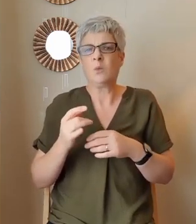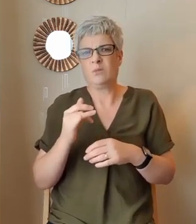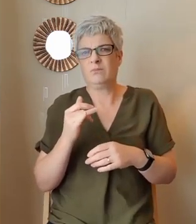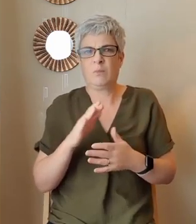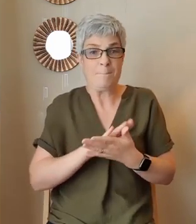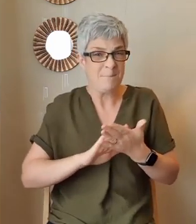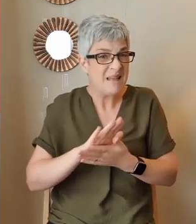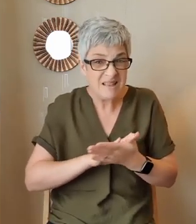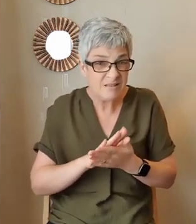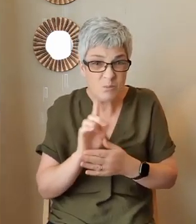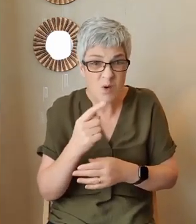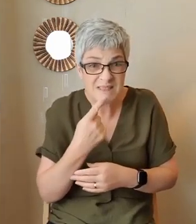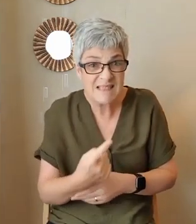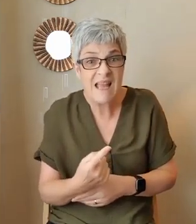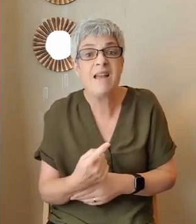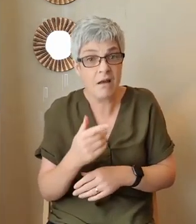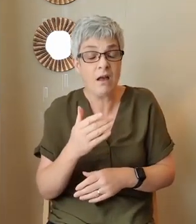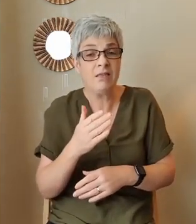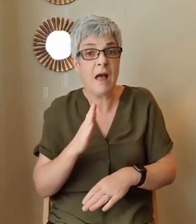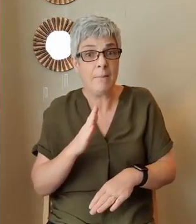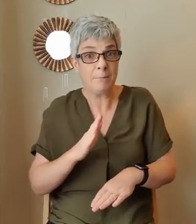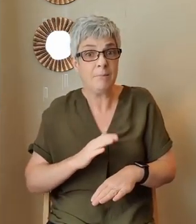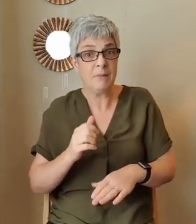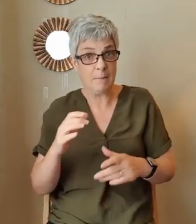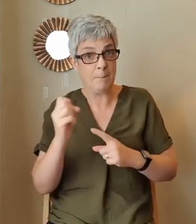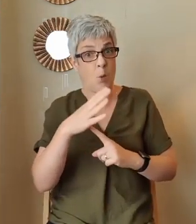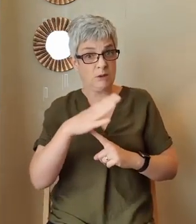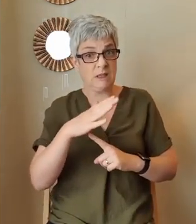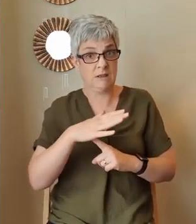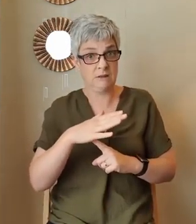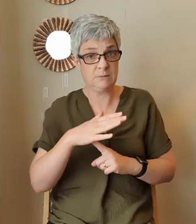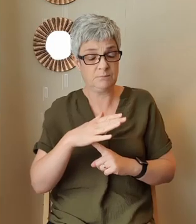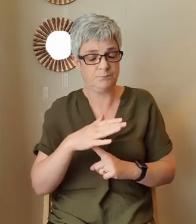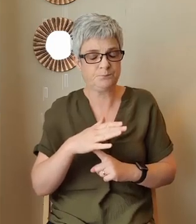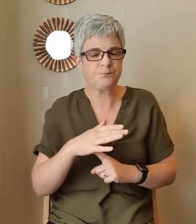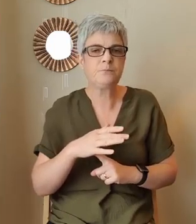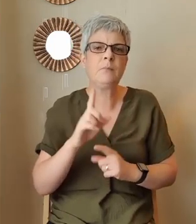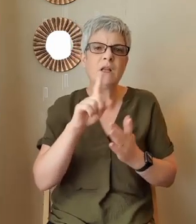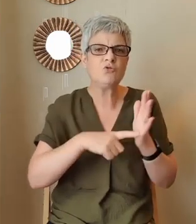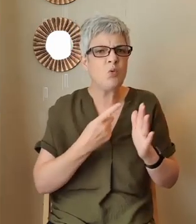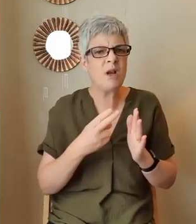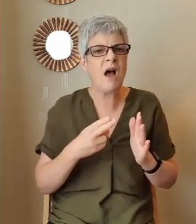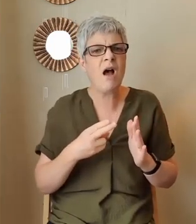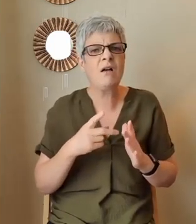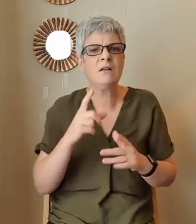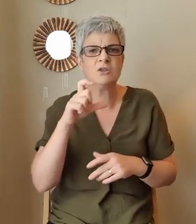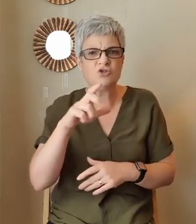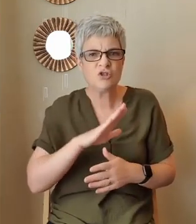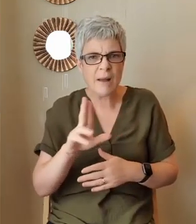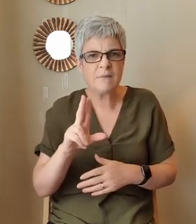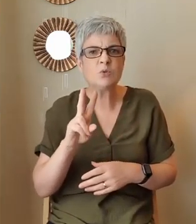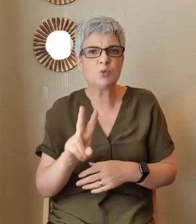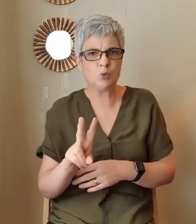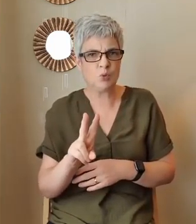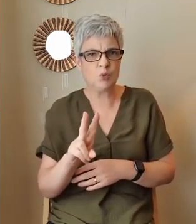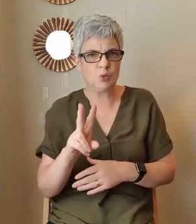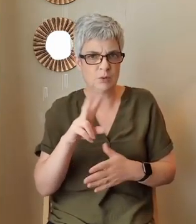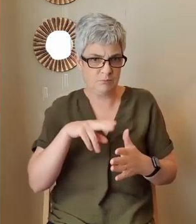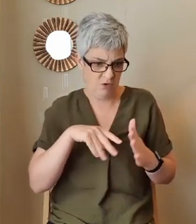whether we mean what we say, these things matter. And in Jonah chapter 2, the passage that